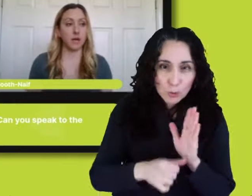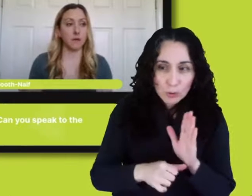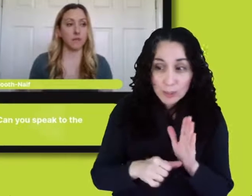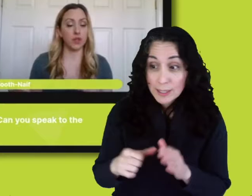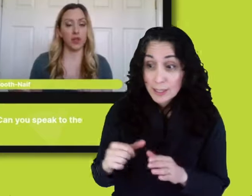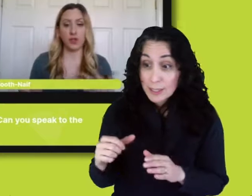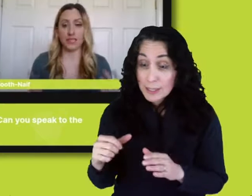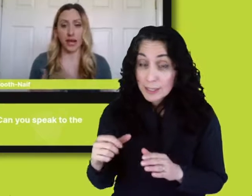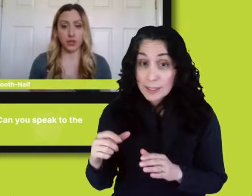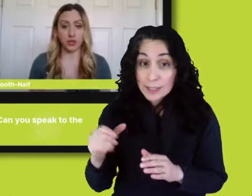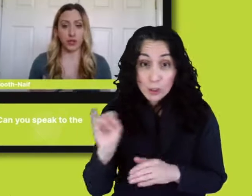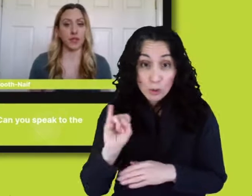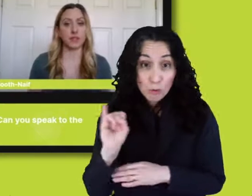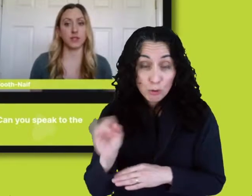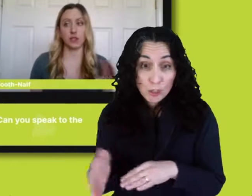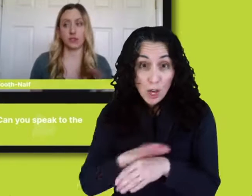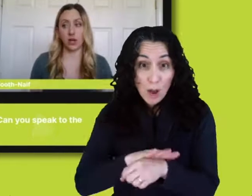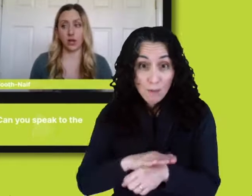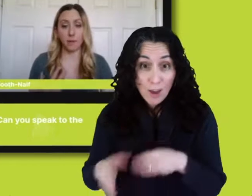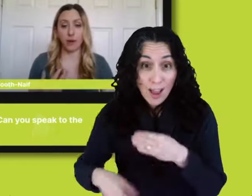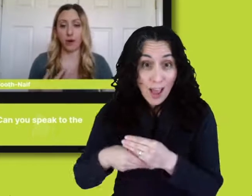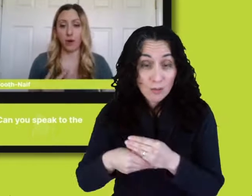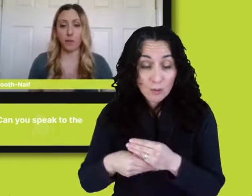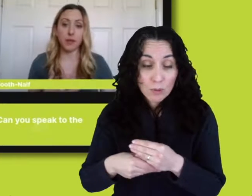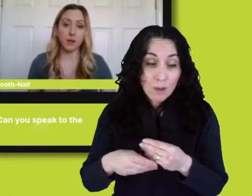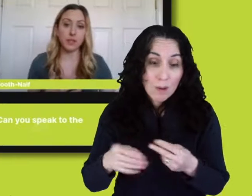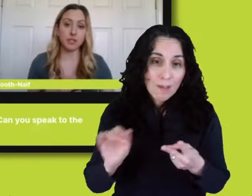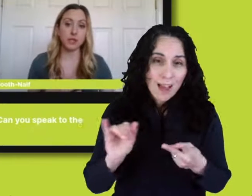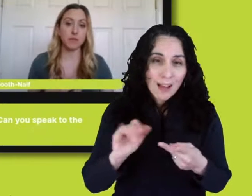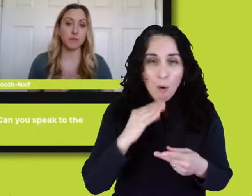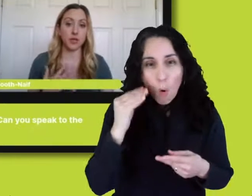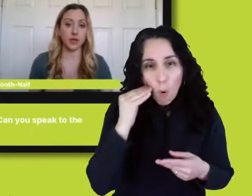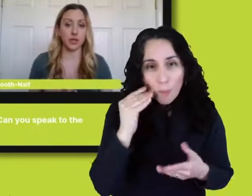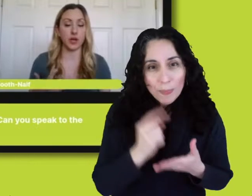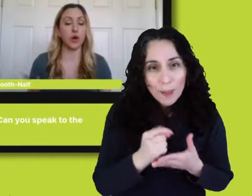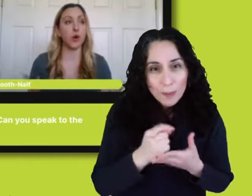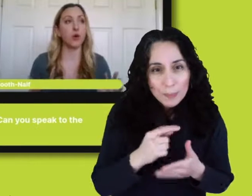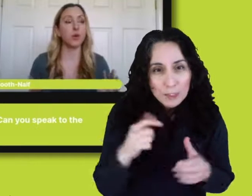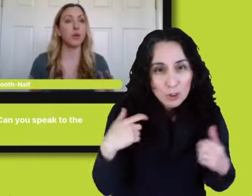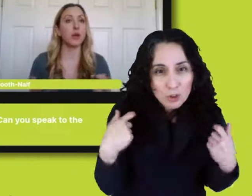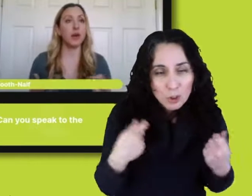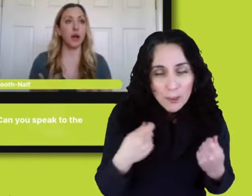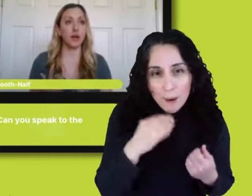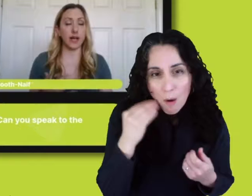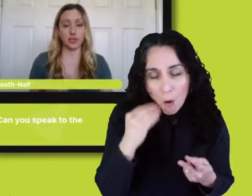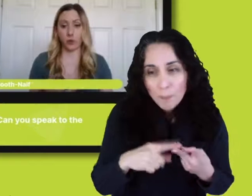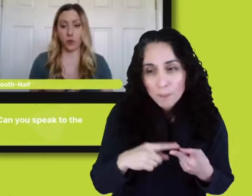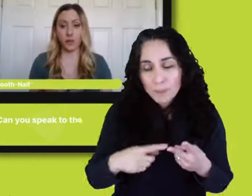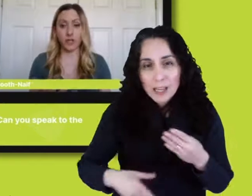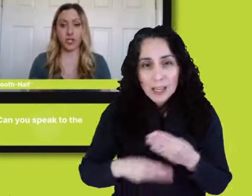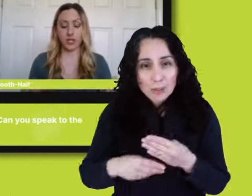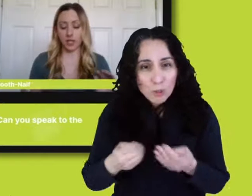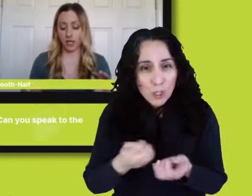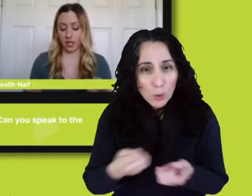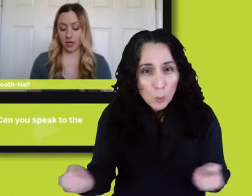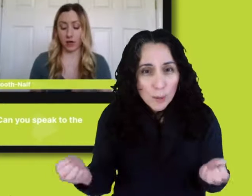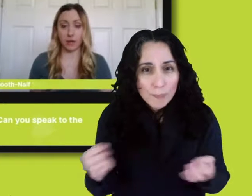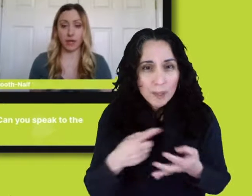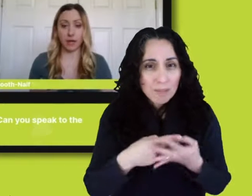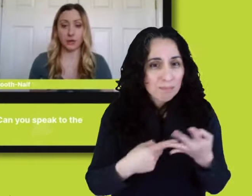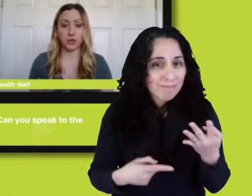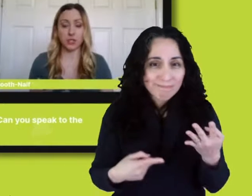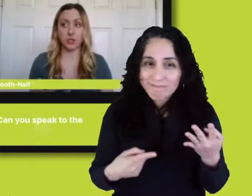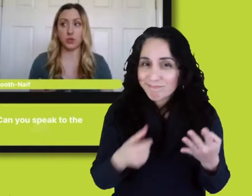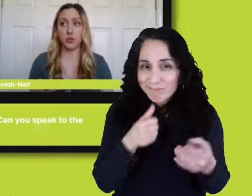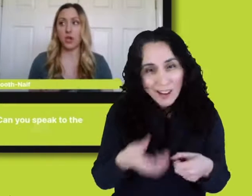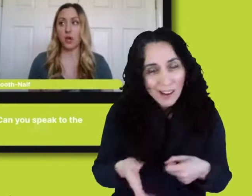of, those extra things, starting up our home therapy gym, here at home, of extra equipment that she needed, or